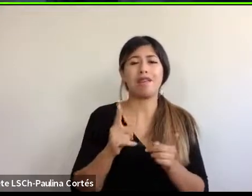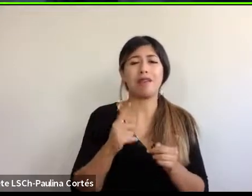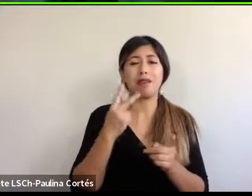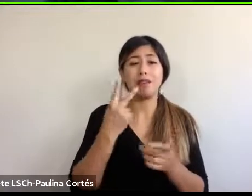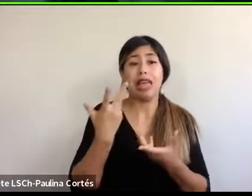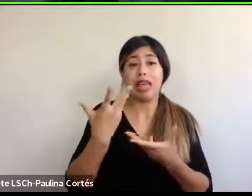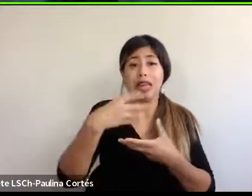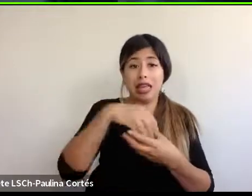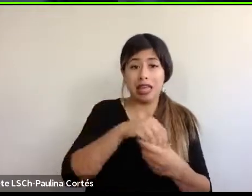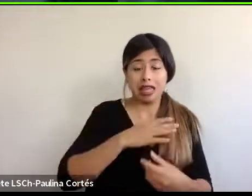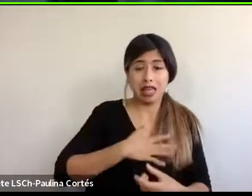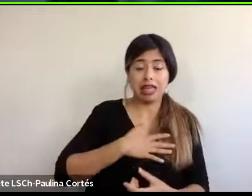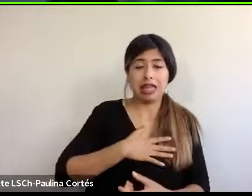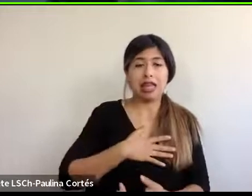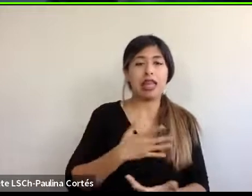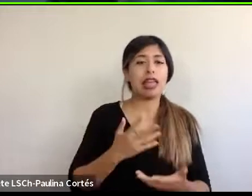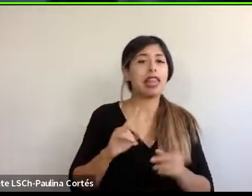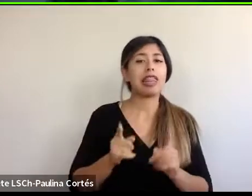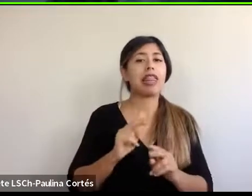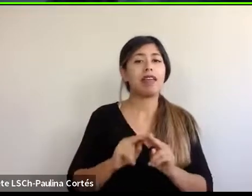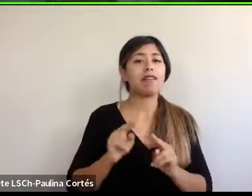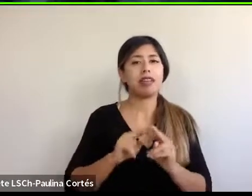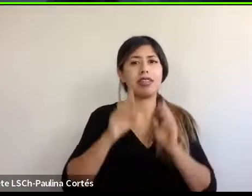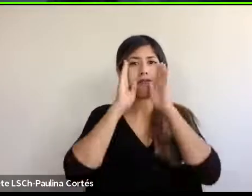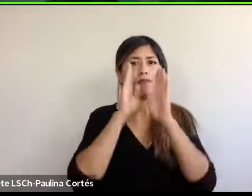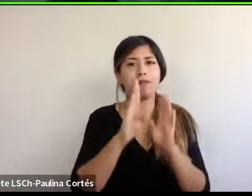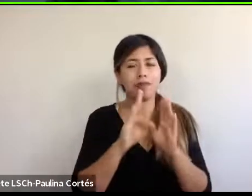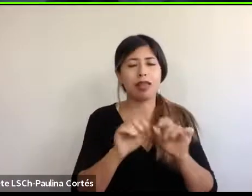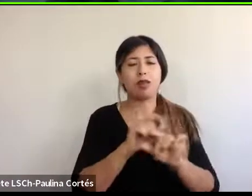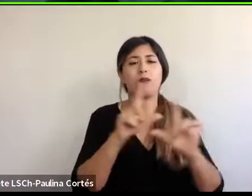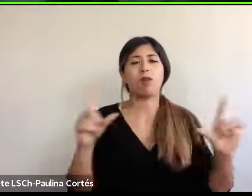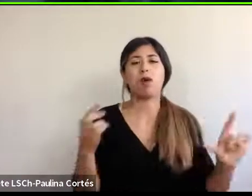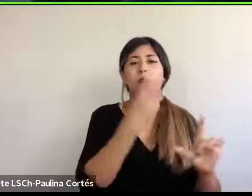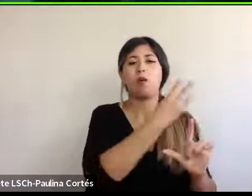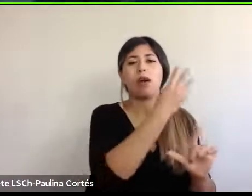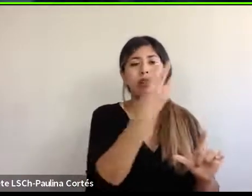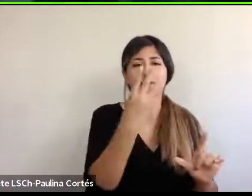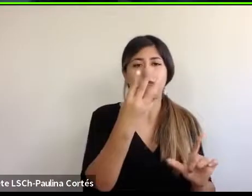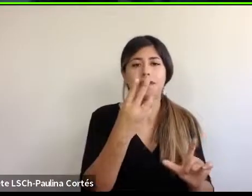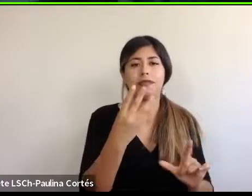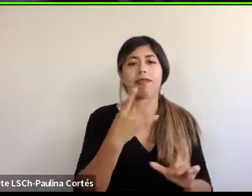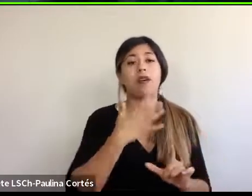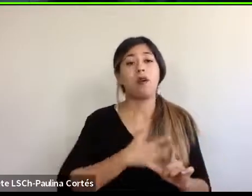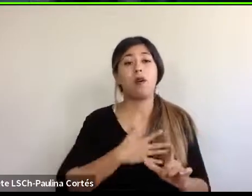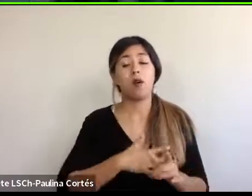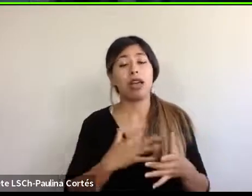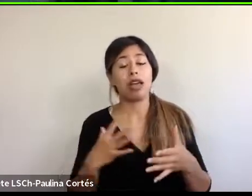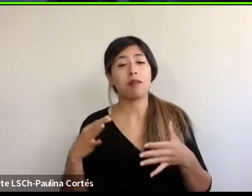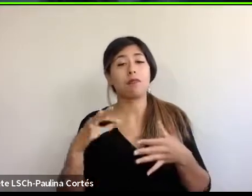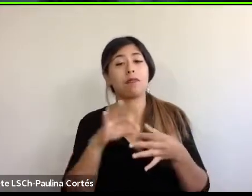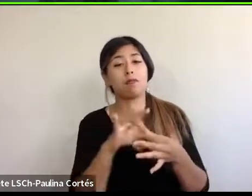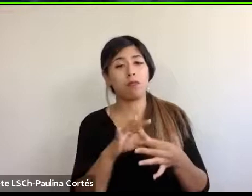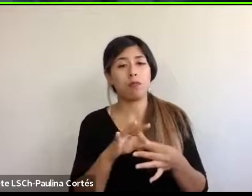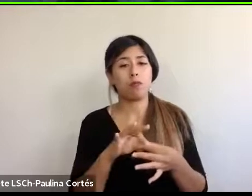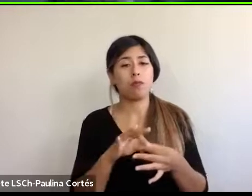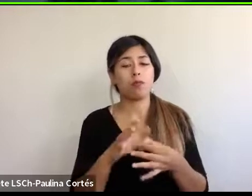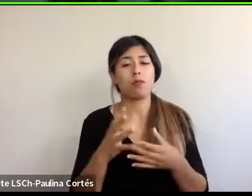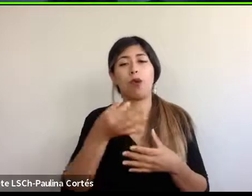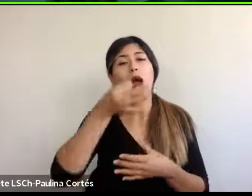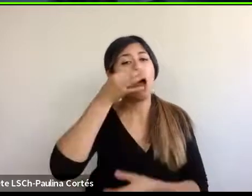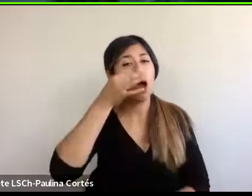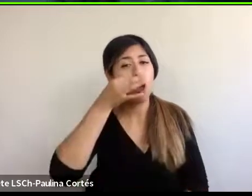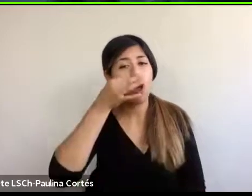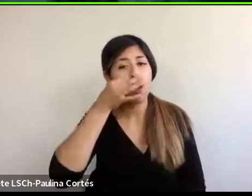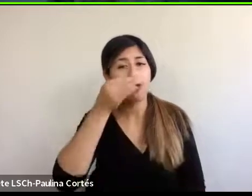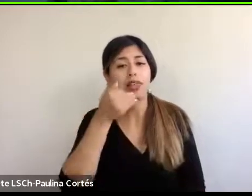of our website for the 2023 edition. Or if you wanna be an observer for the 2022 edition, just drop